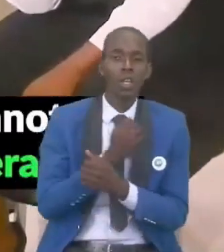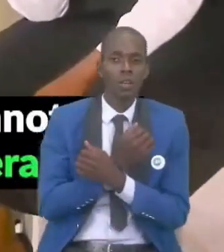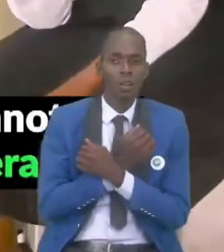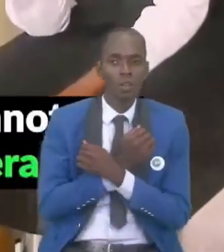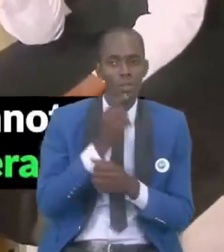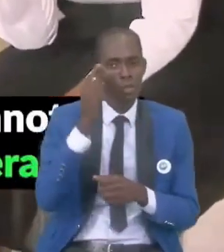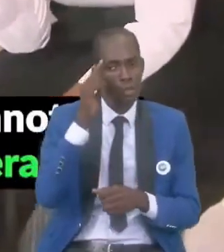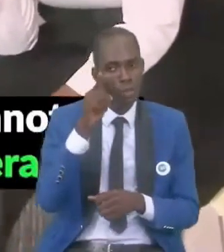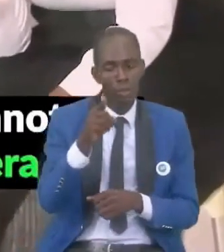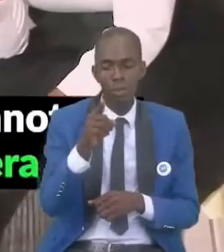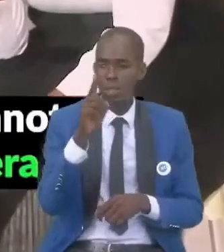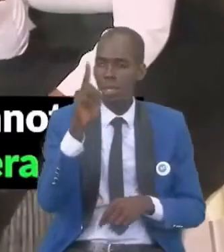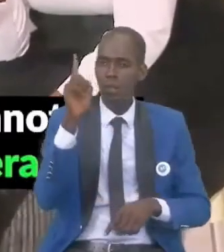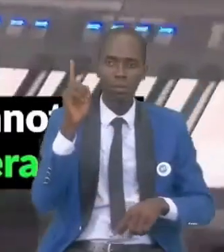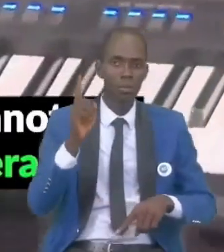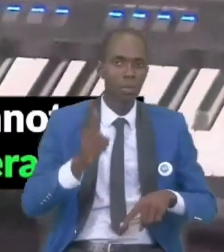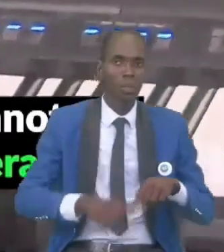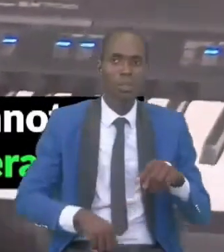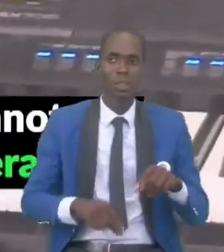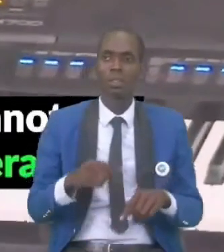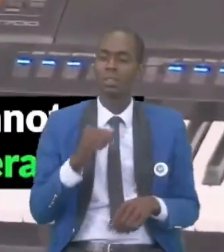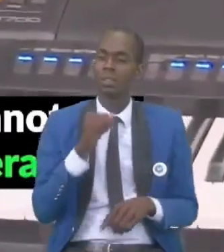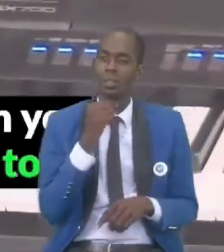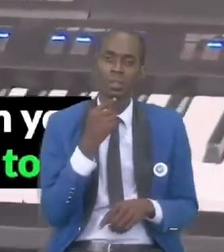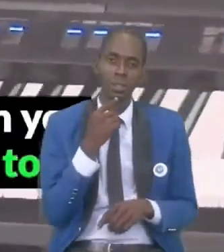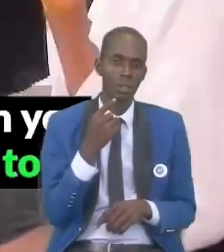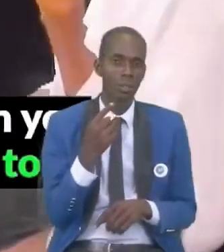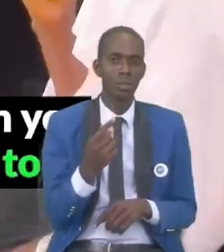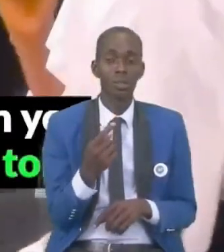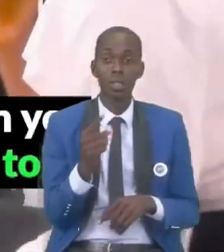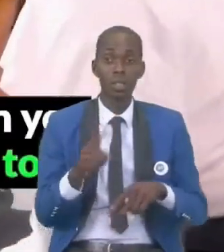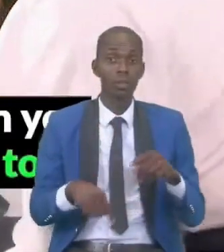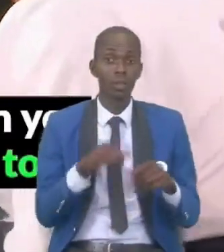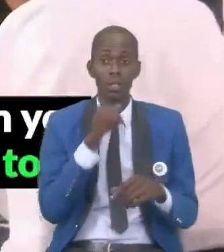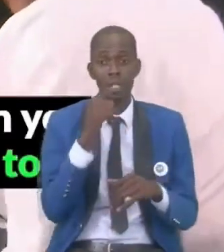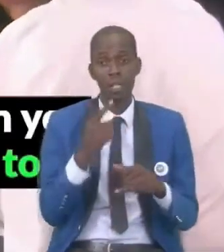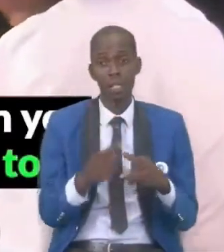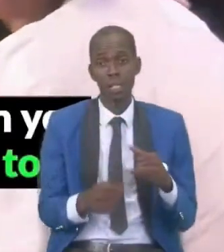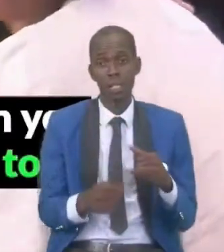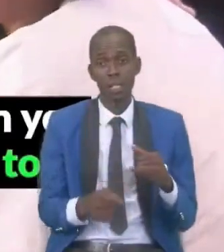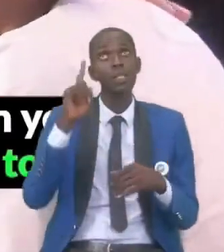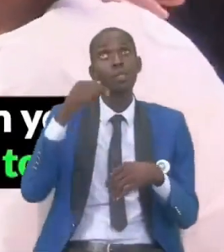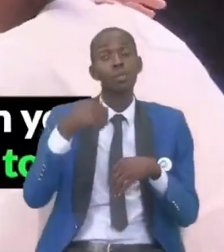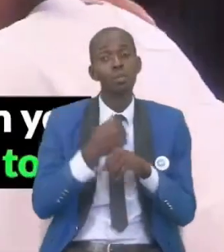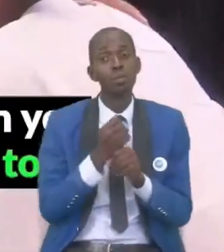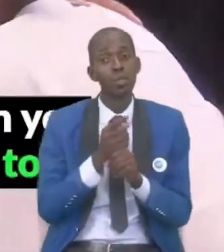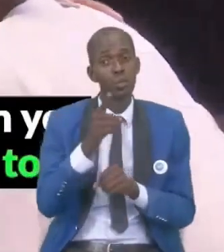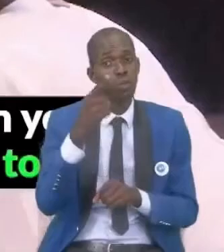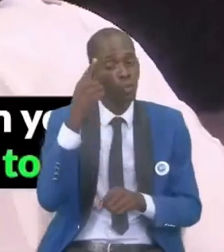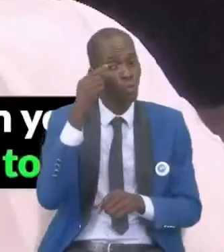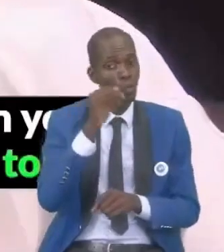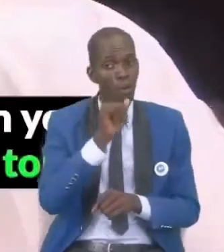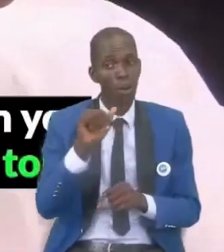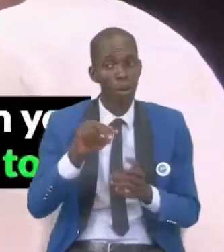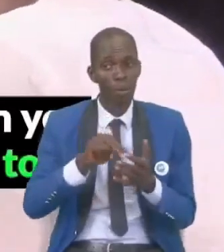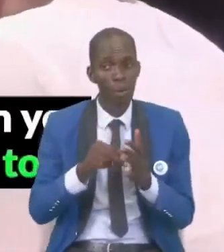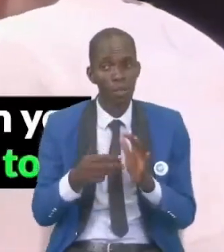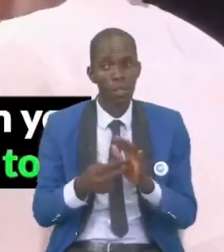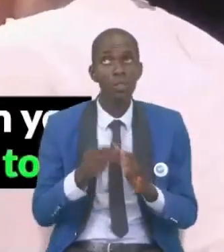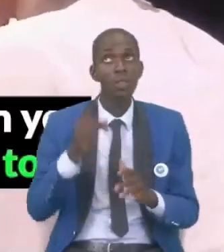you cannot end. He made you for a purpose.